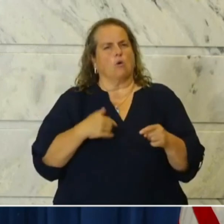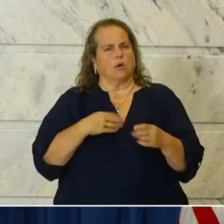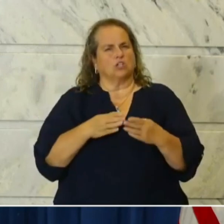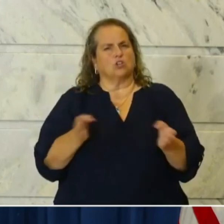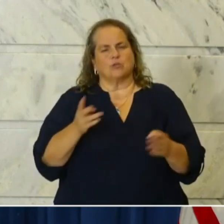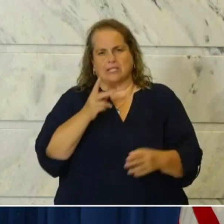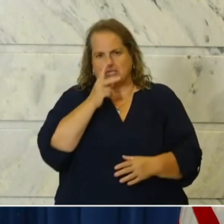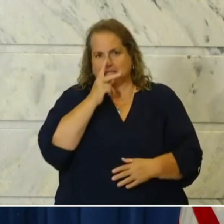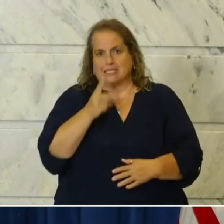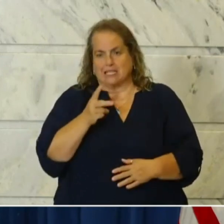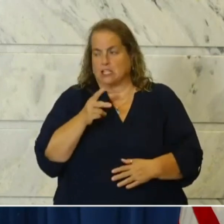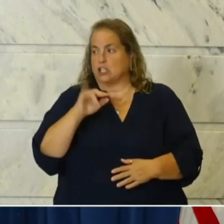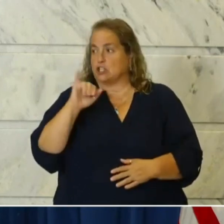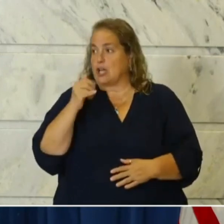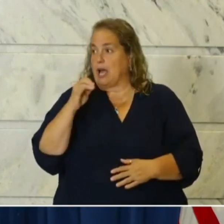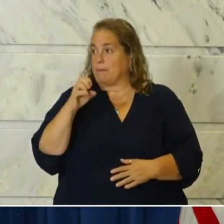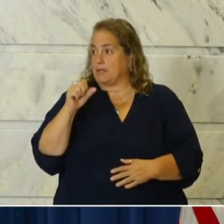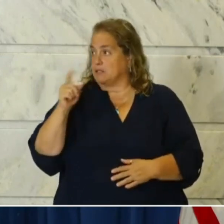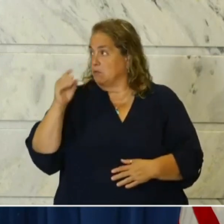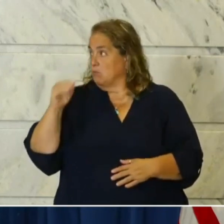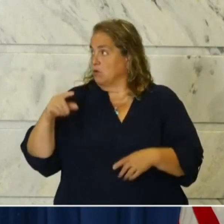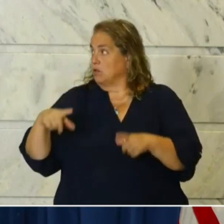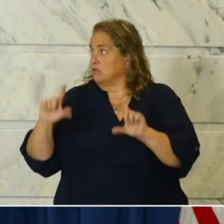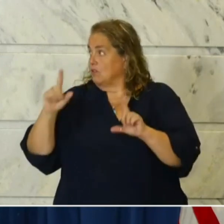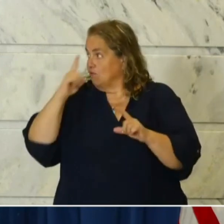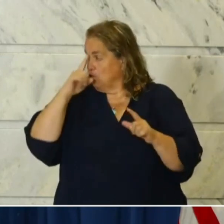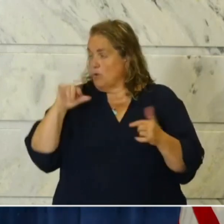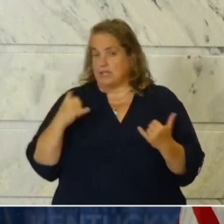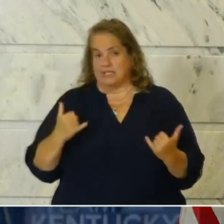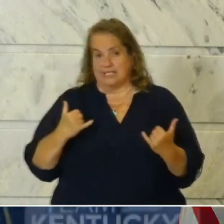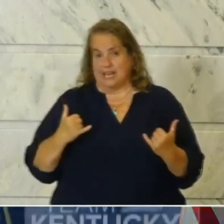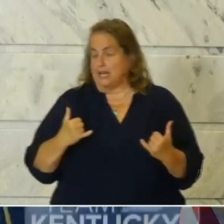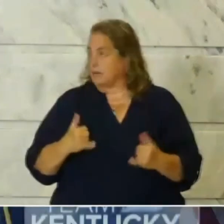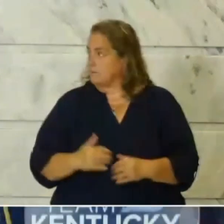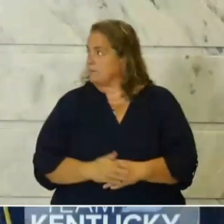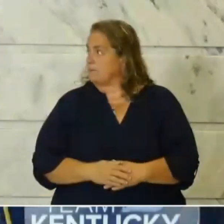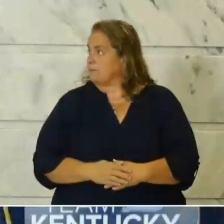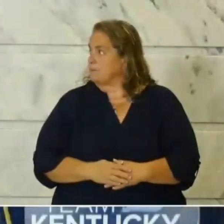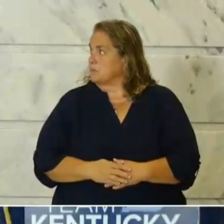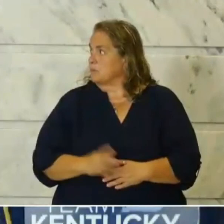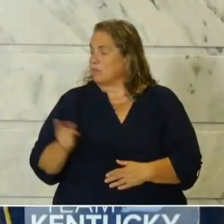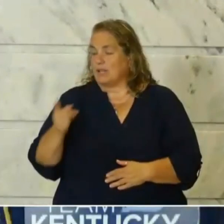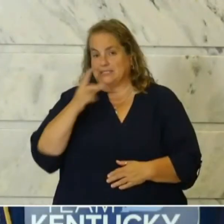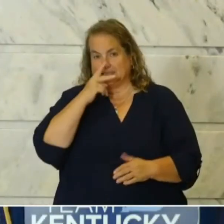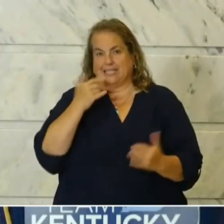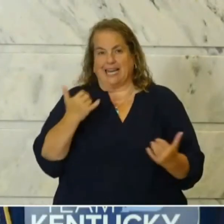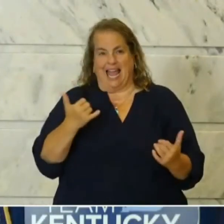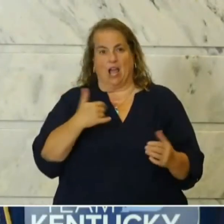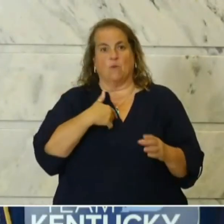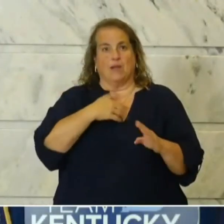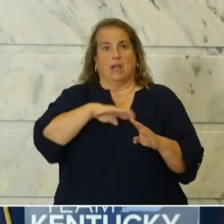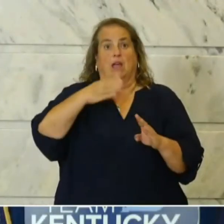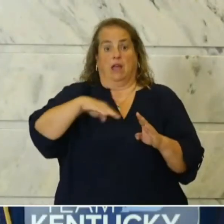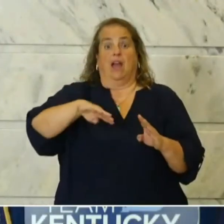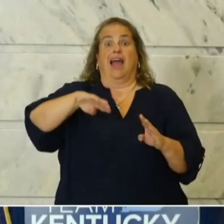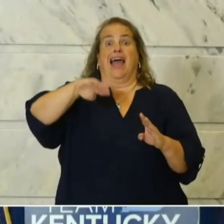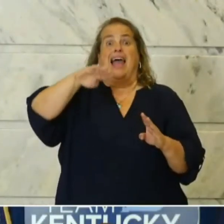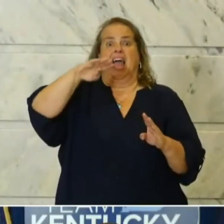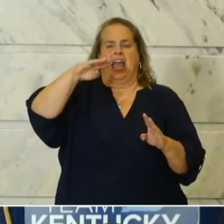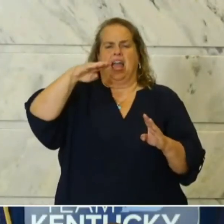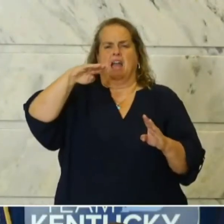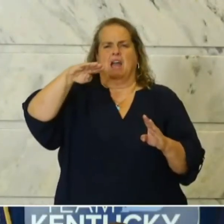and James, can you put up the graph for today, is a leveling off, or at least a